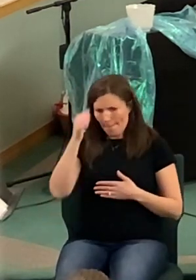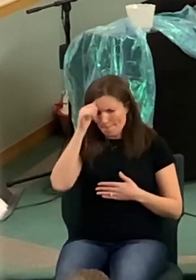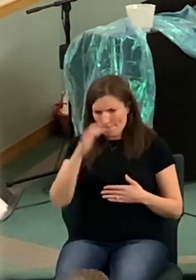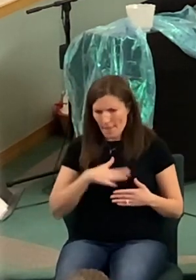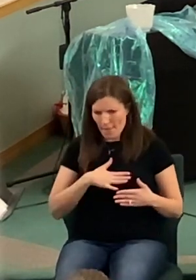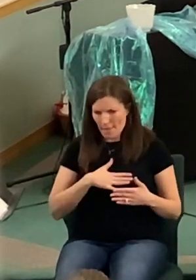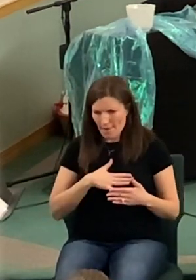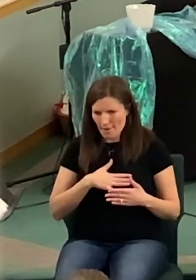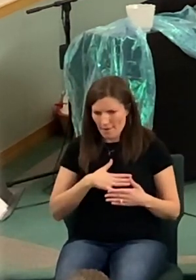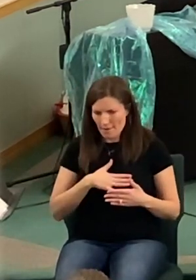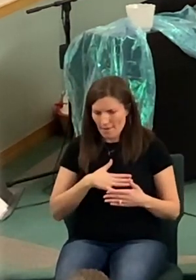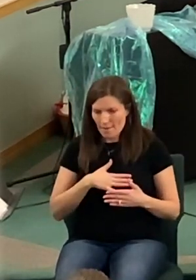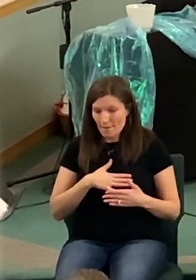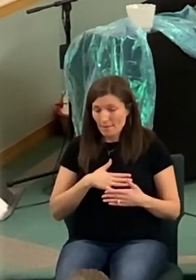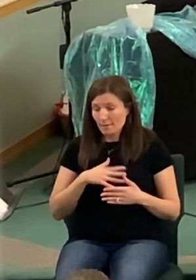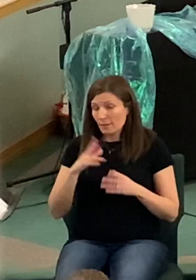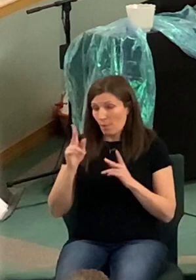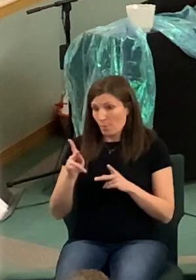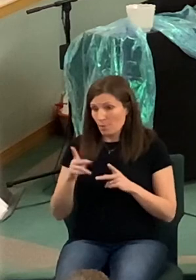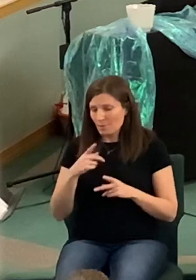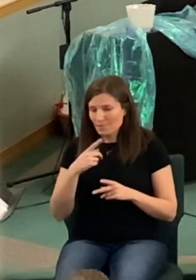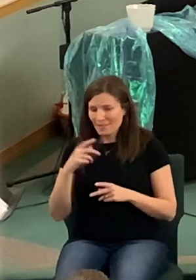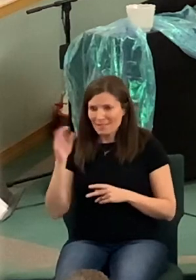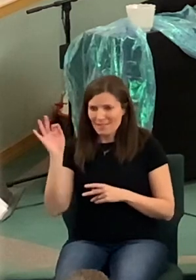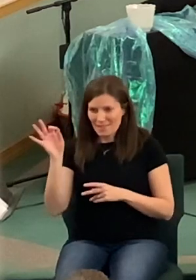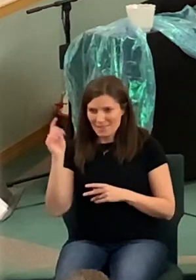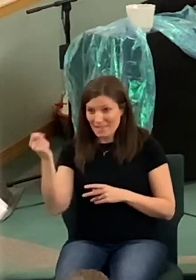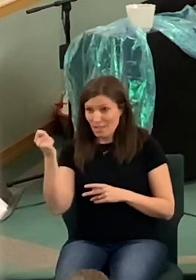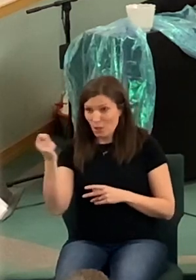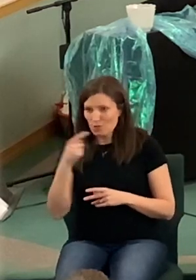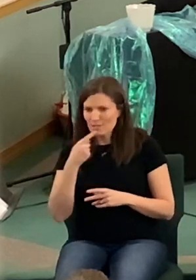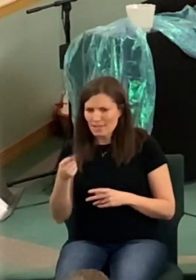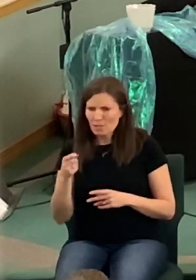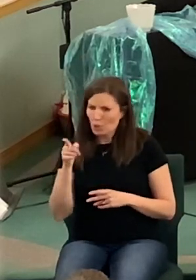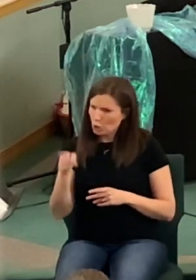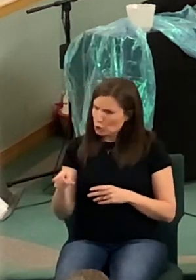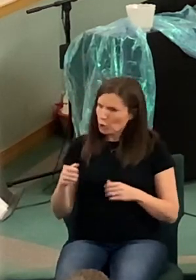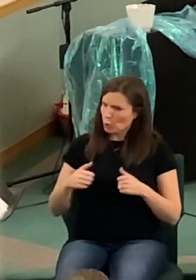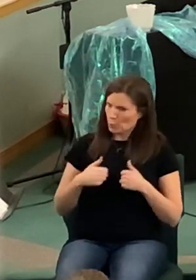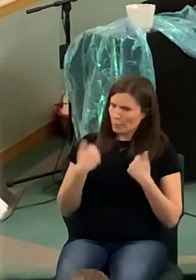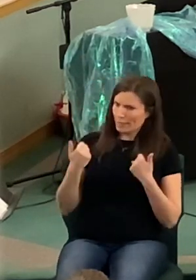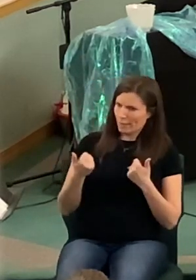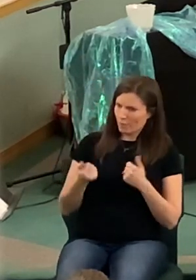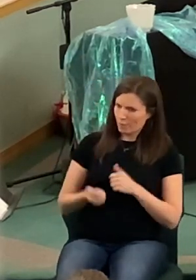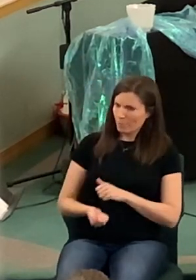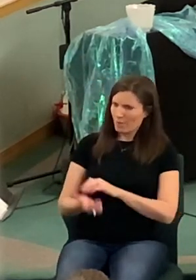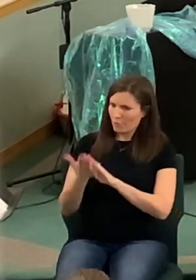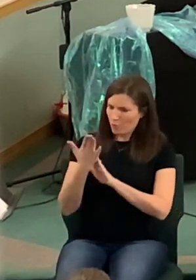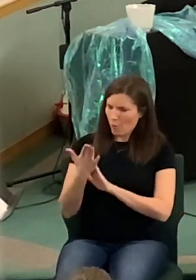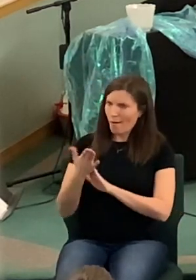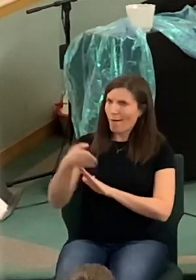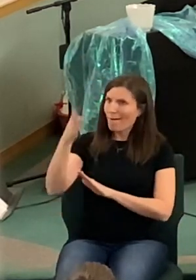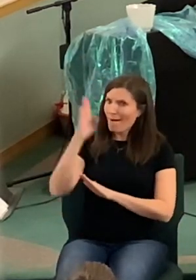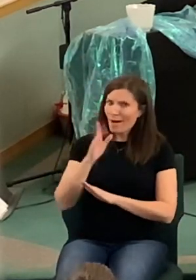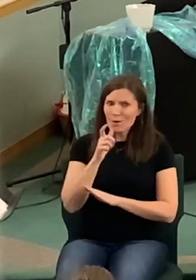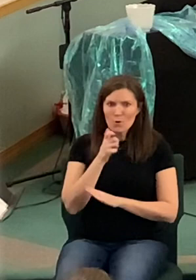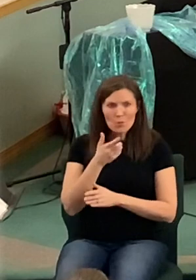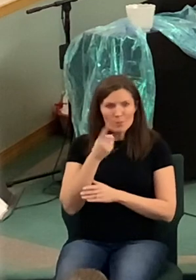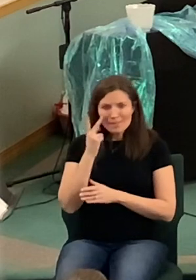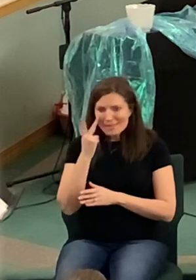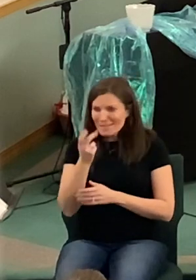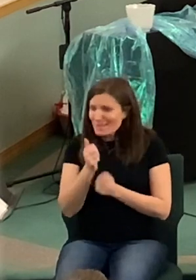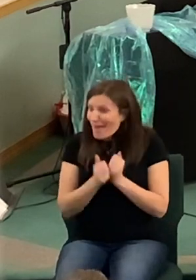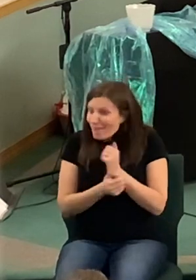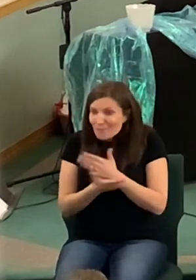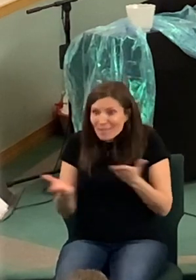Evans says, you live before a sovereign God who sees everything you do. His rewards for your faithfulness are better than